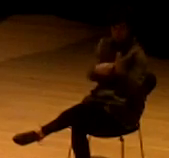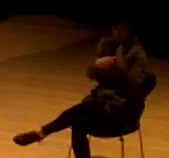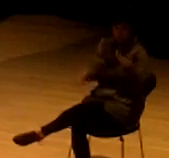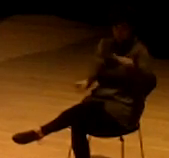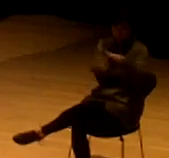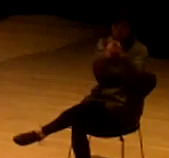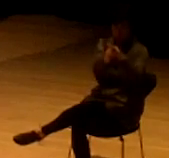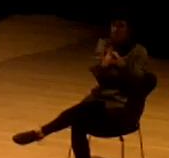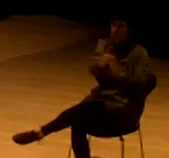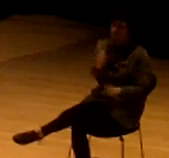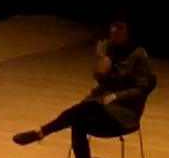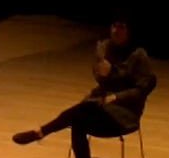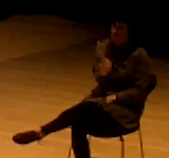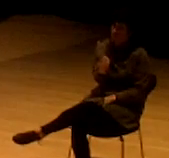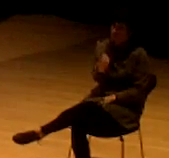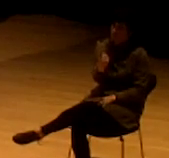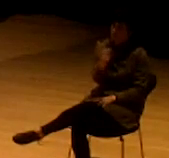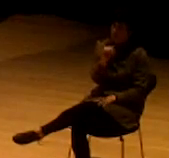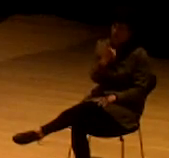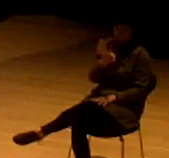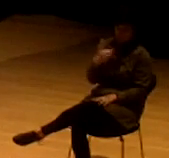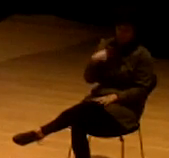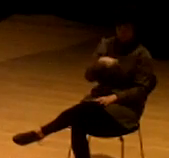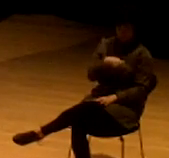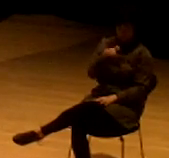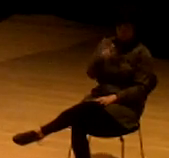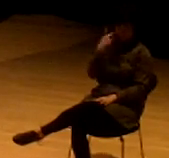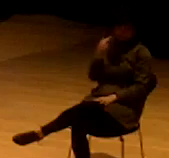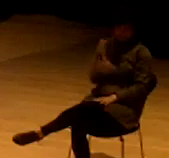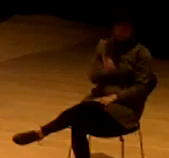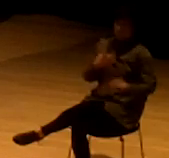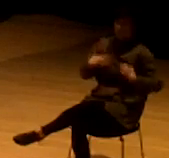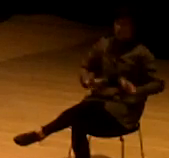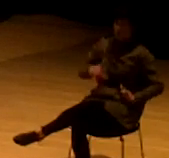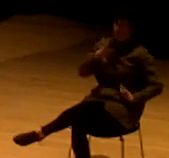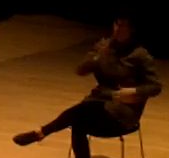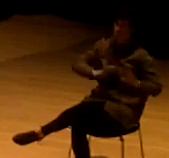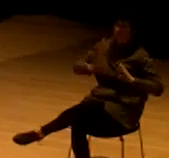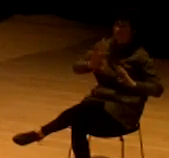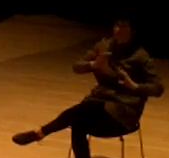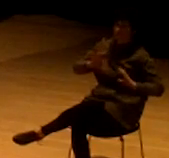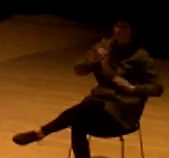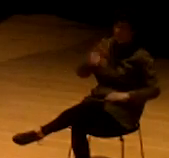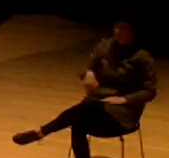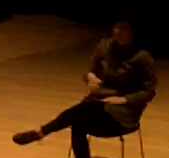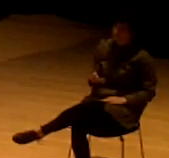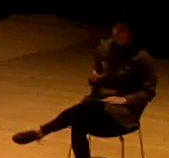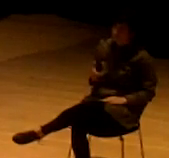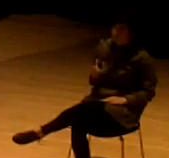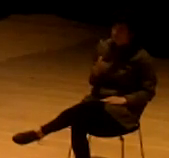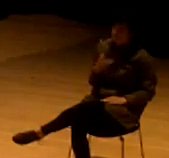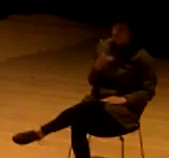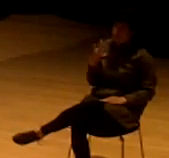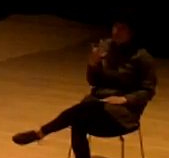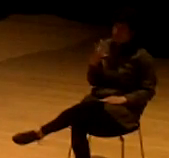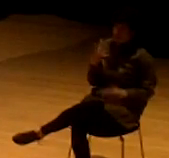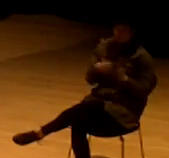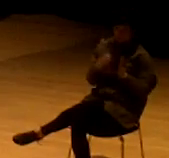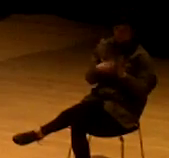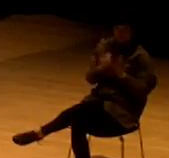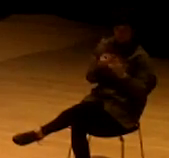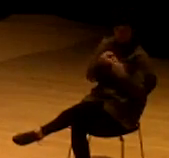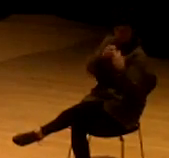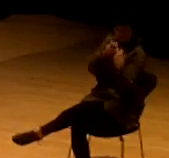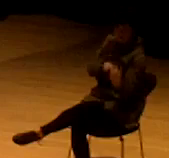it's not, you know, if I can get in a quiet space and Gregg and I can talk and remove some of the boundaries that